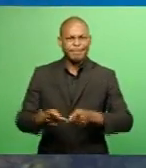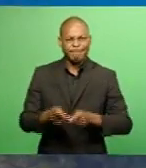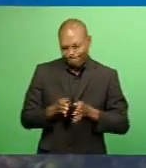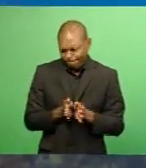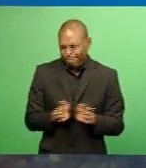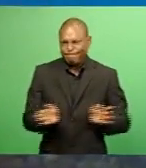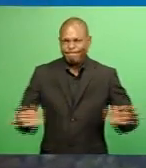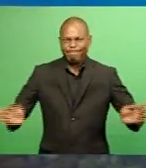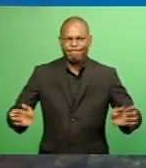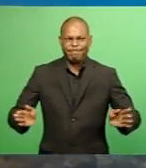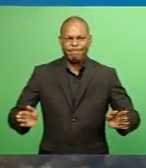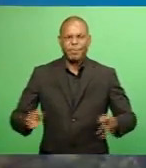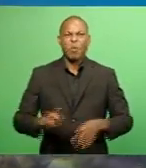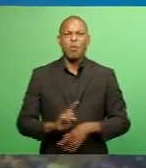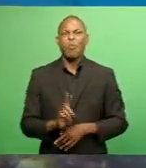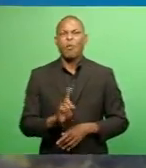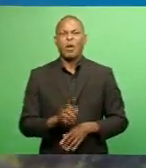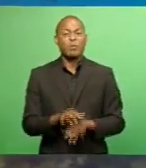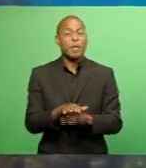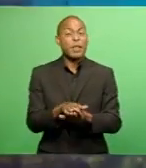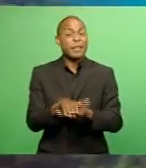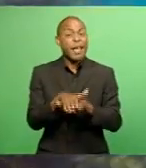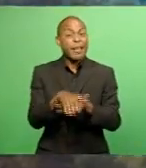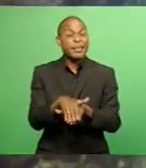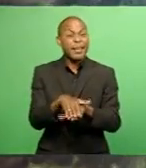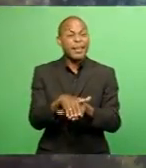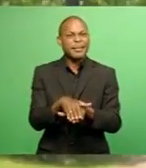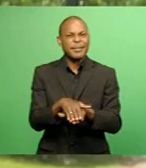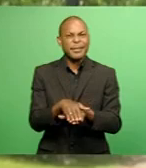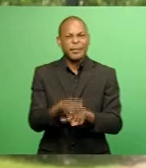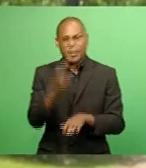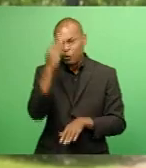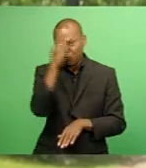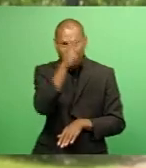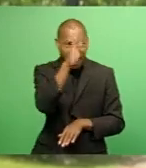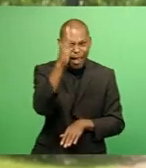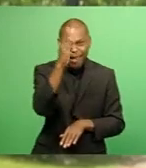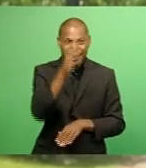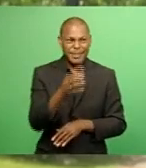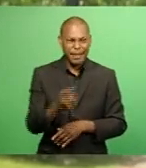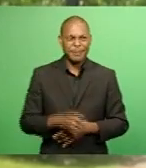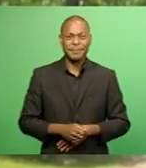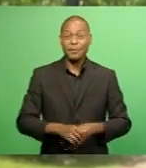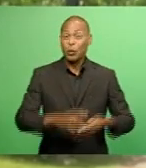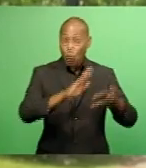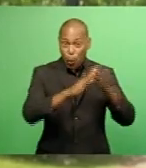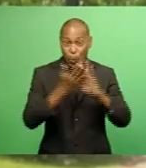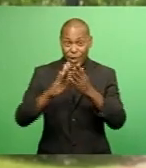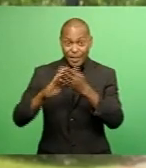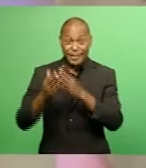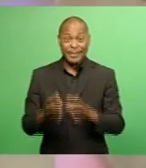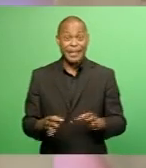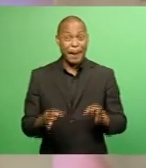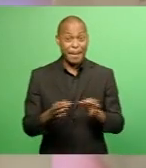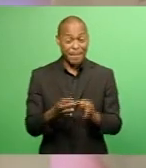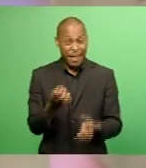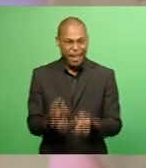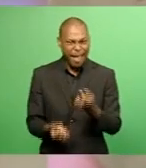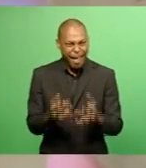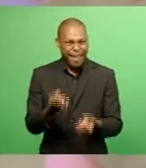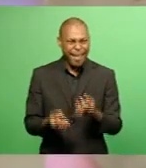different creatures, from the turtles to the hammerhead sharks. In some of the communities in Benga, we've also done some